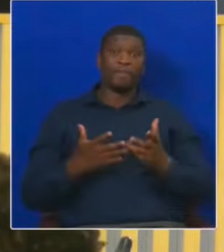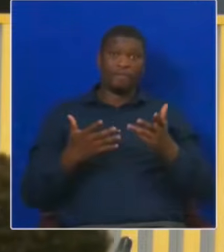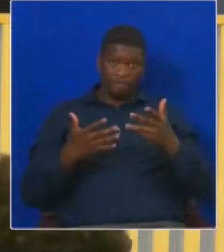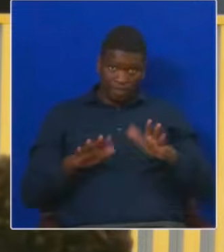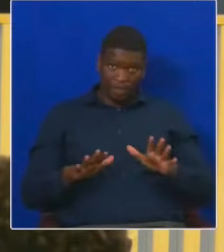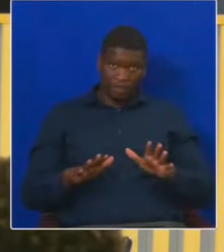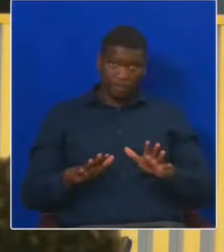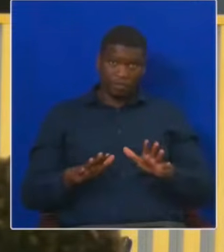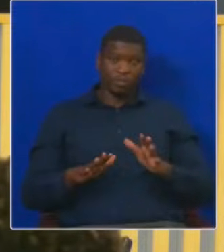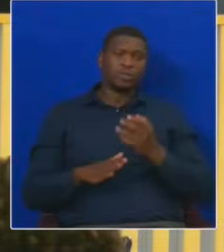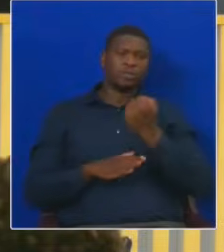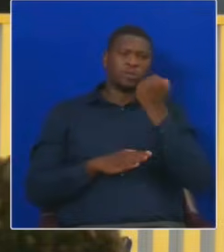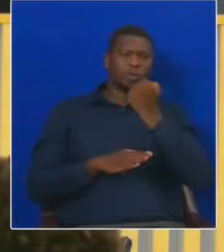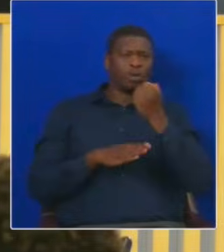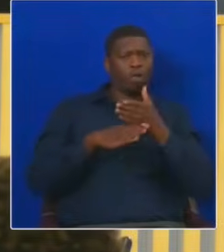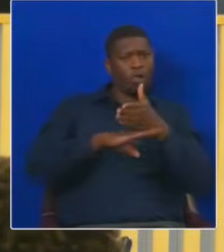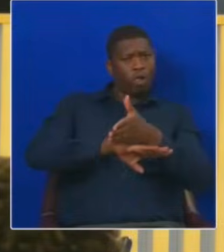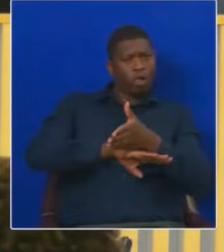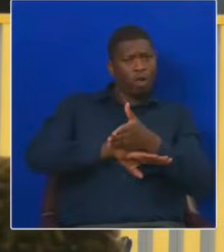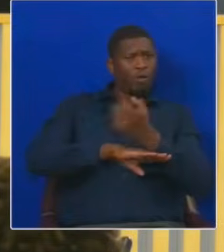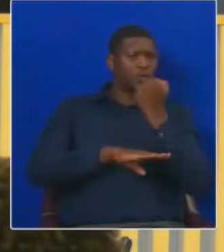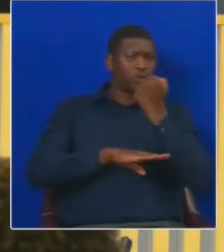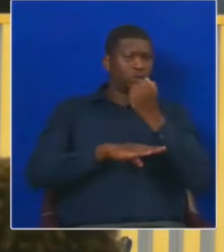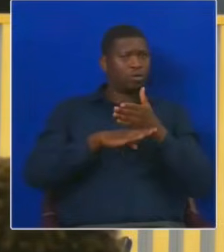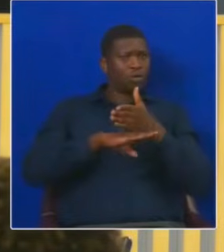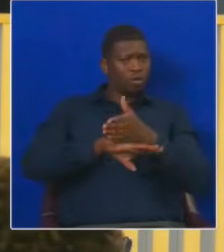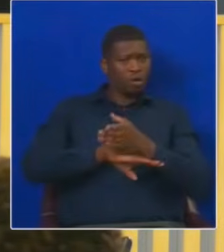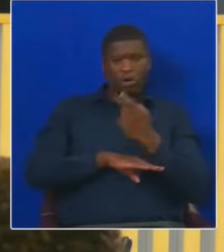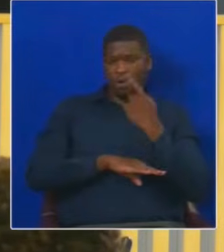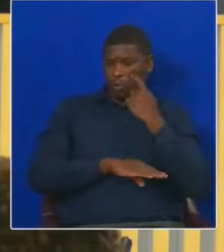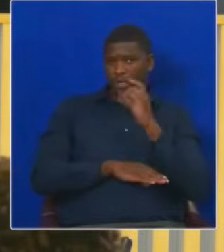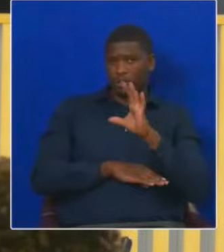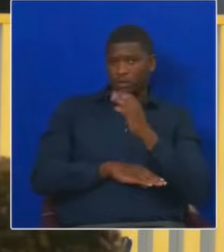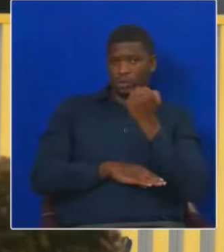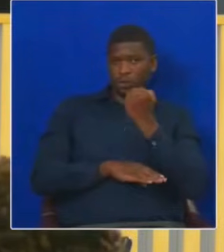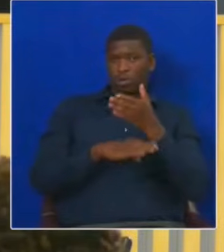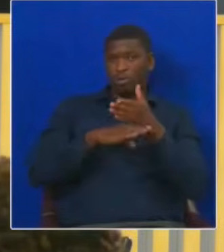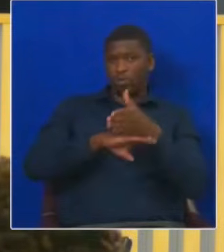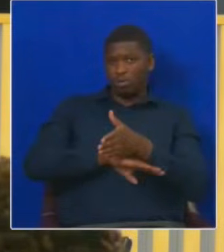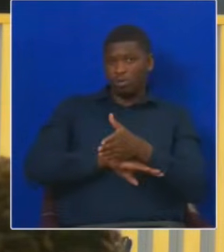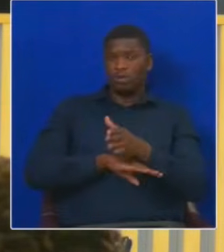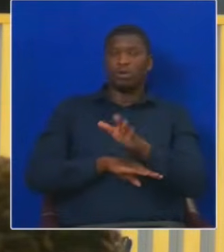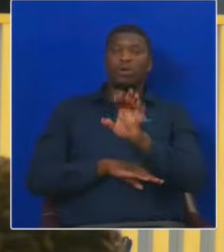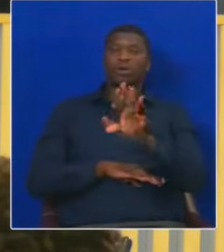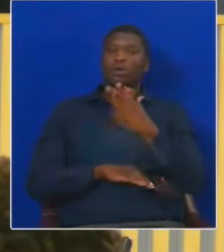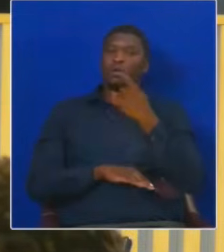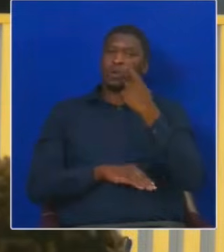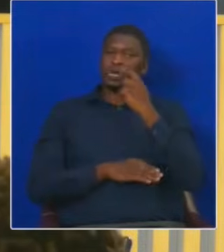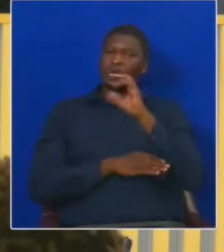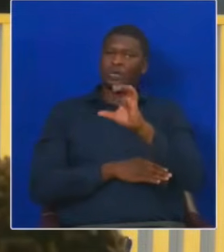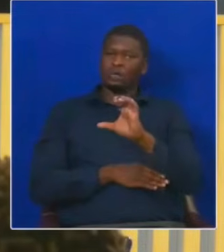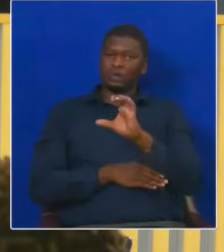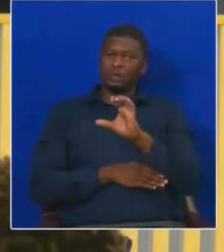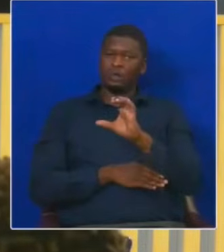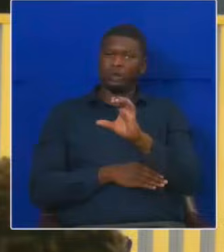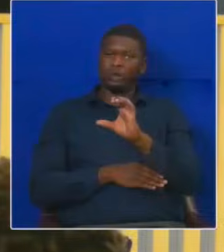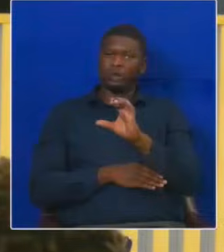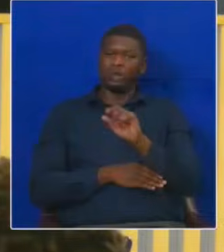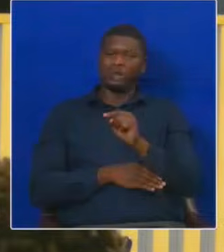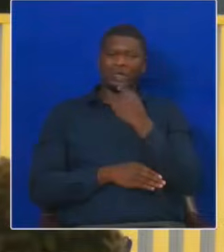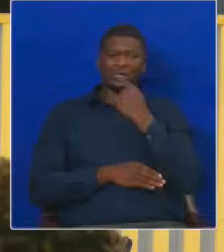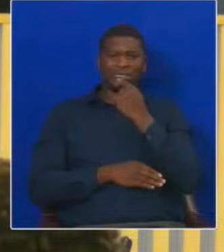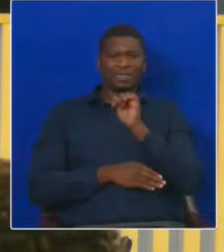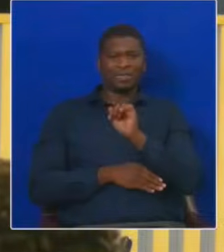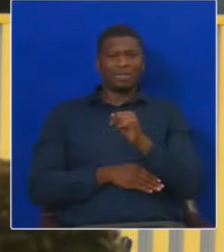Mkhwanazi, sorry, Witness C. Witness C pronounced the surname the way it